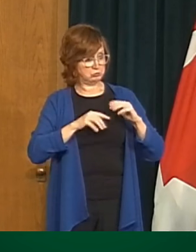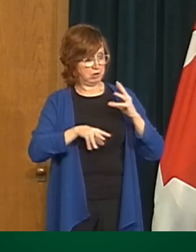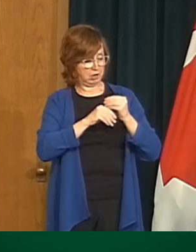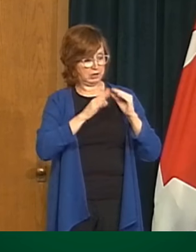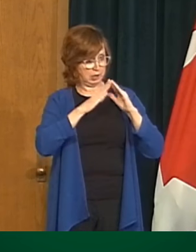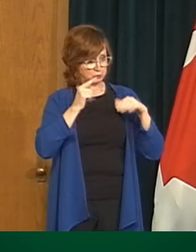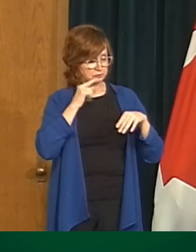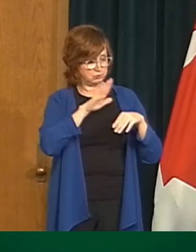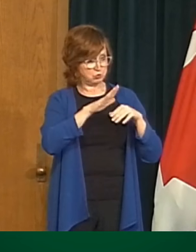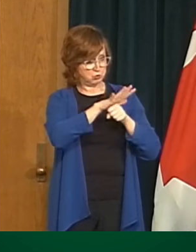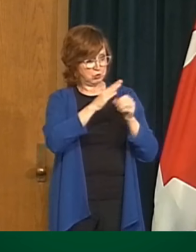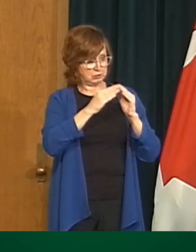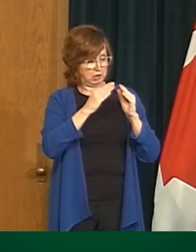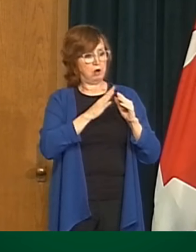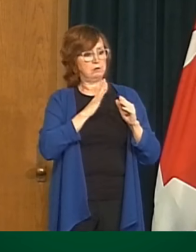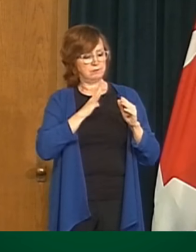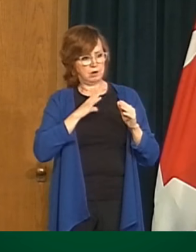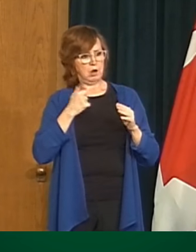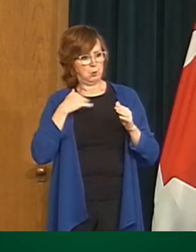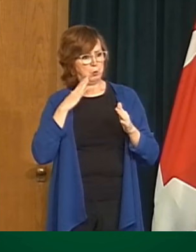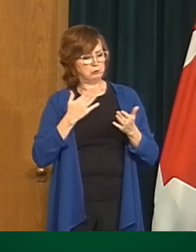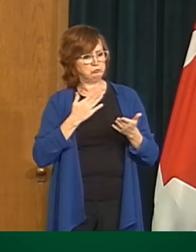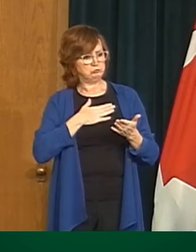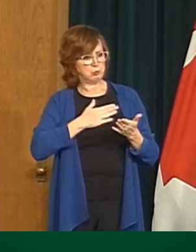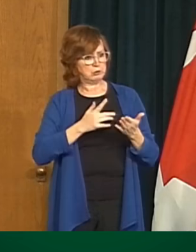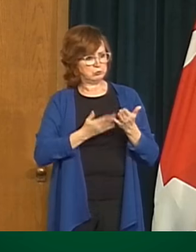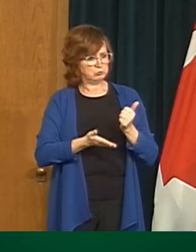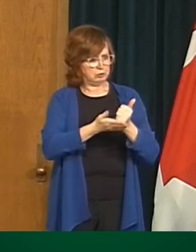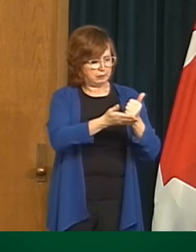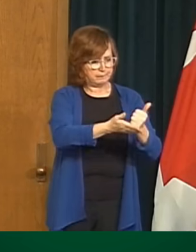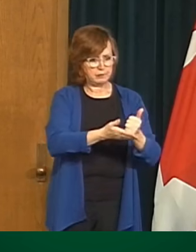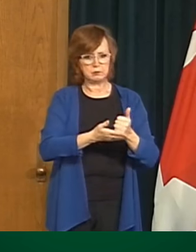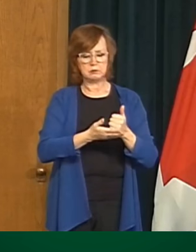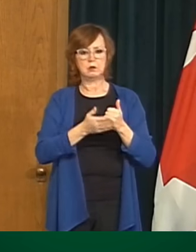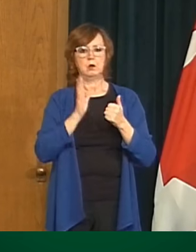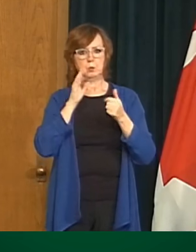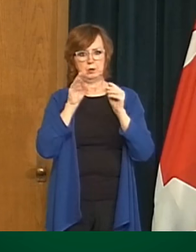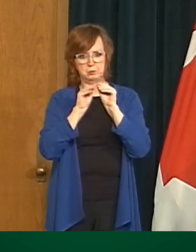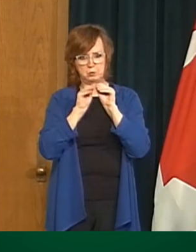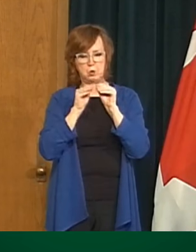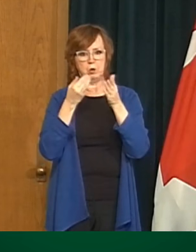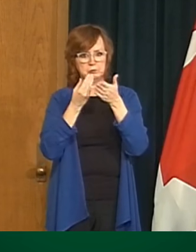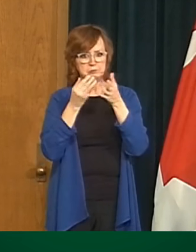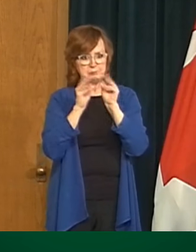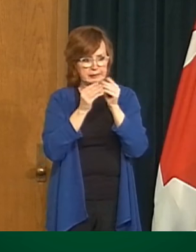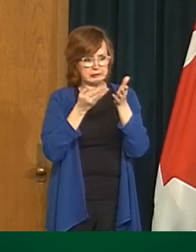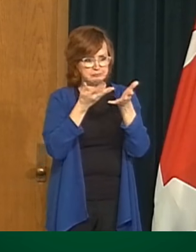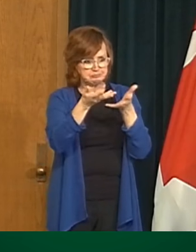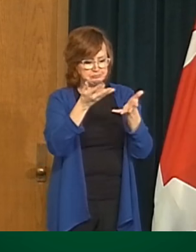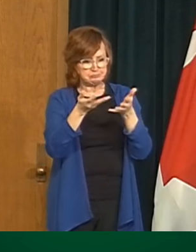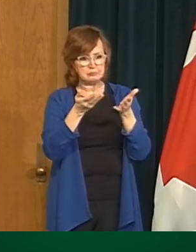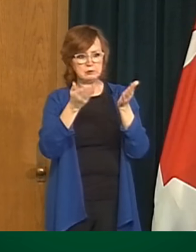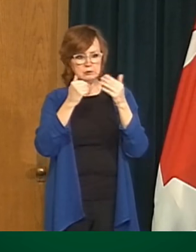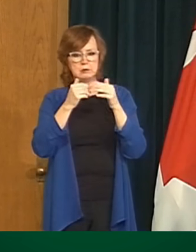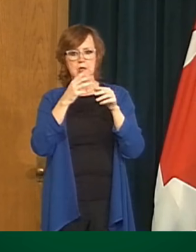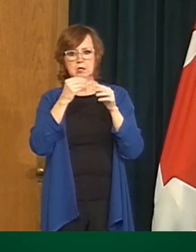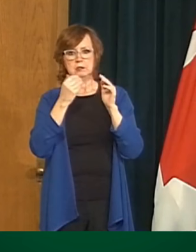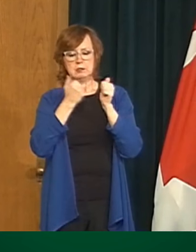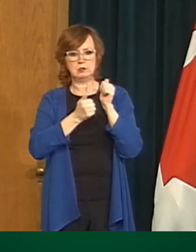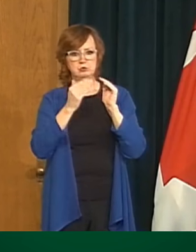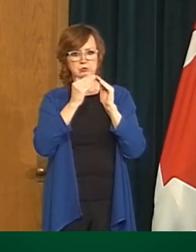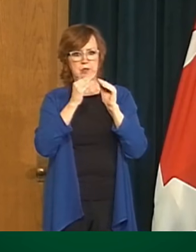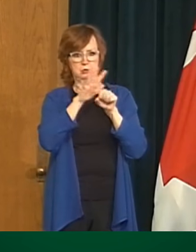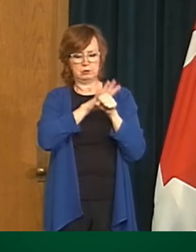to discuss where best to make these investments. So we'll be having those conversations with the appropriate ministers and the appropriate